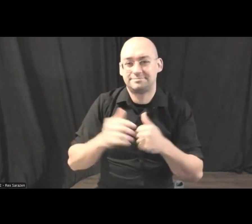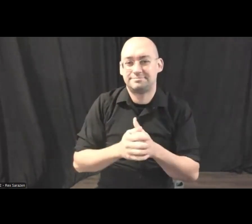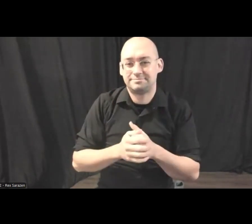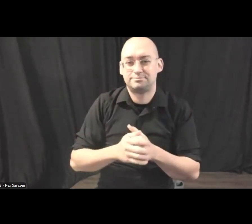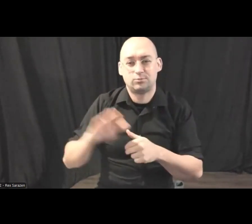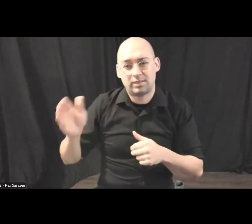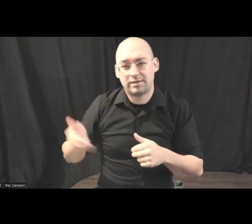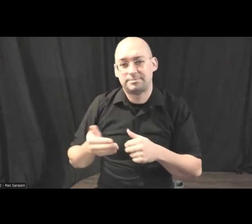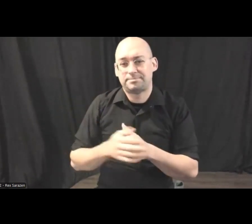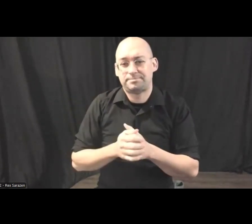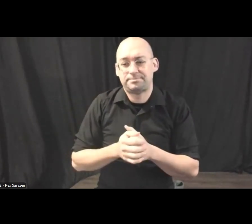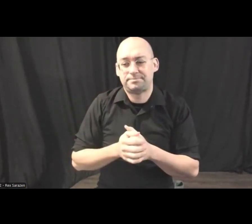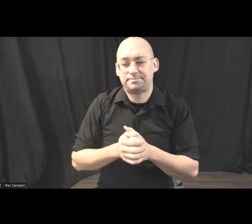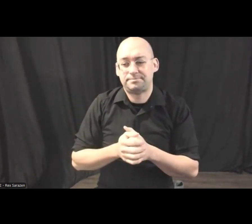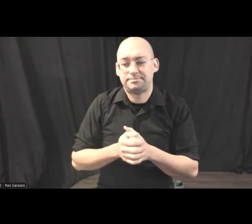Welcome.